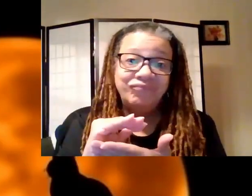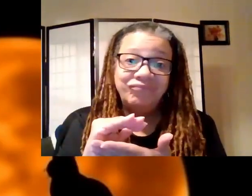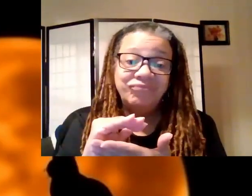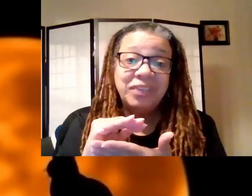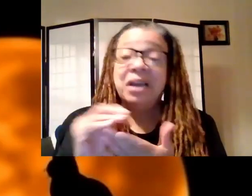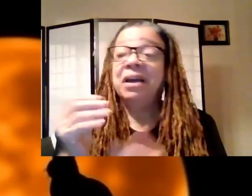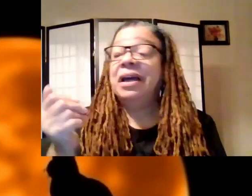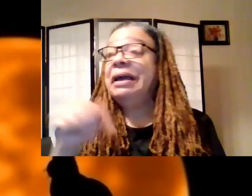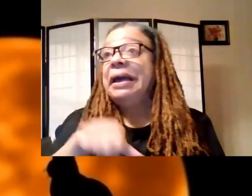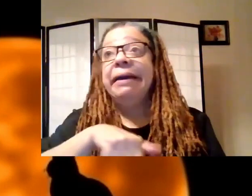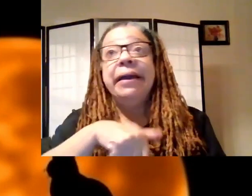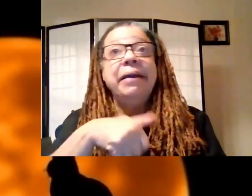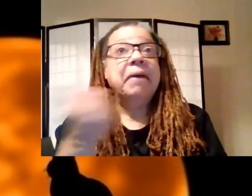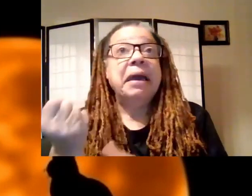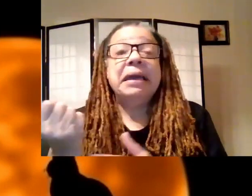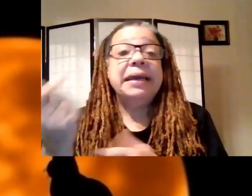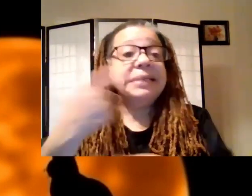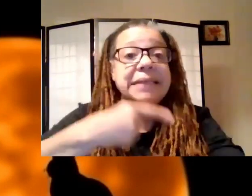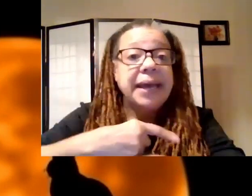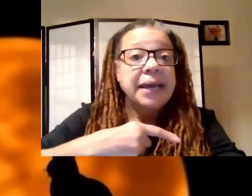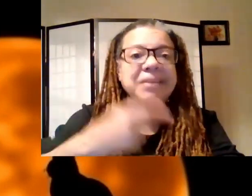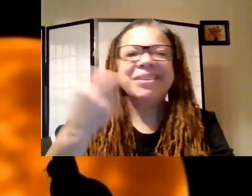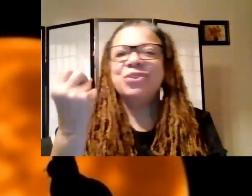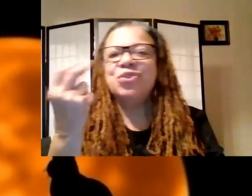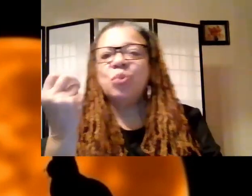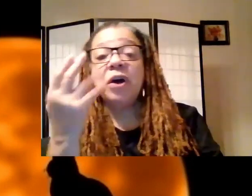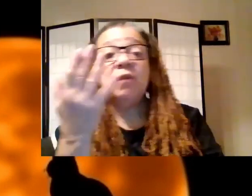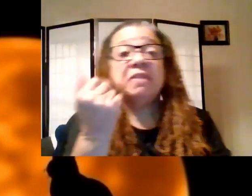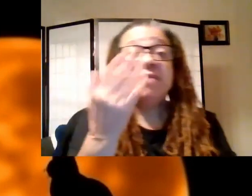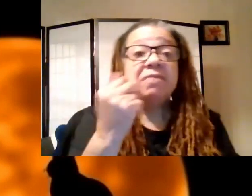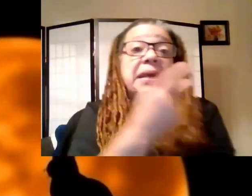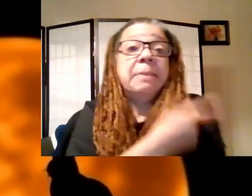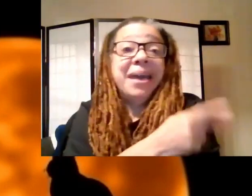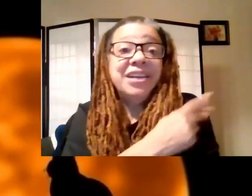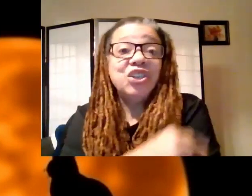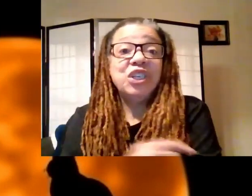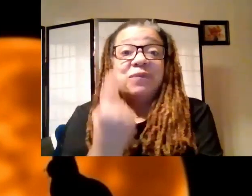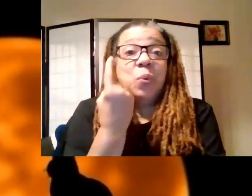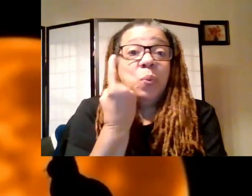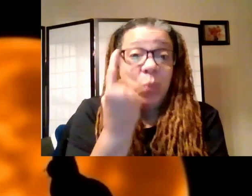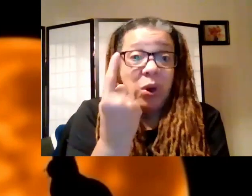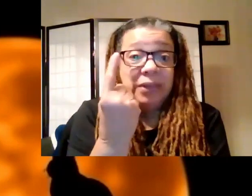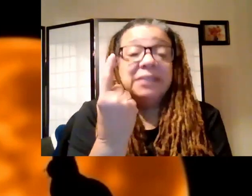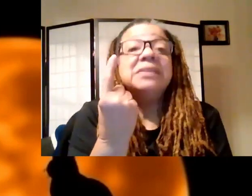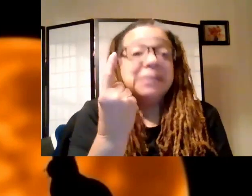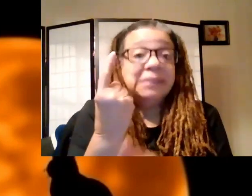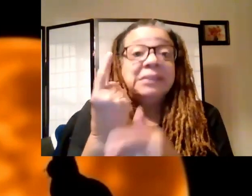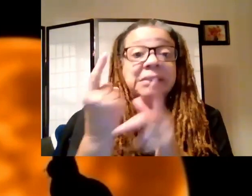on any given day, there are 12 to 15 patients per session,